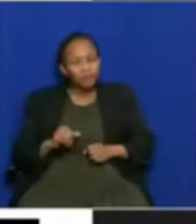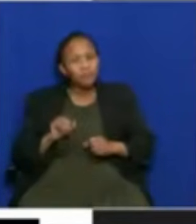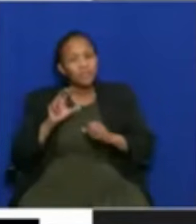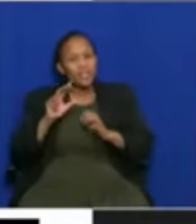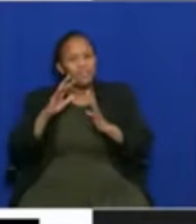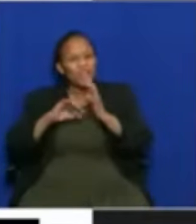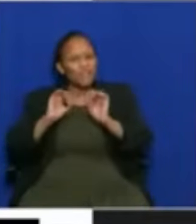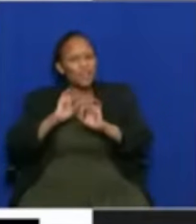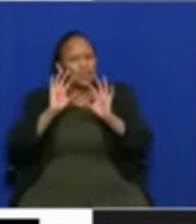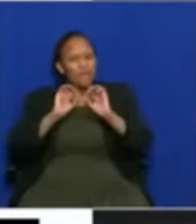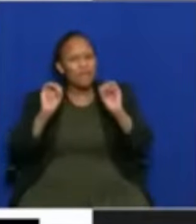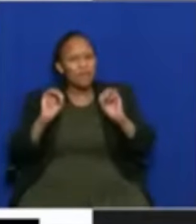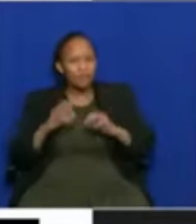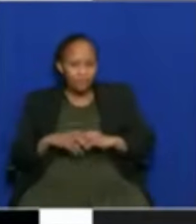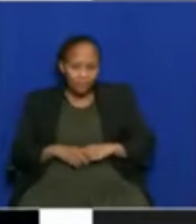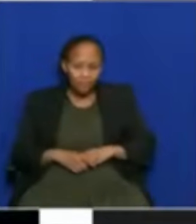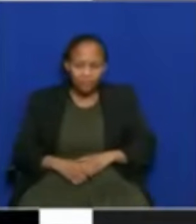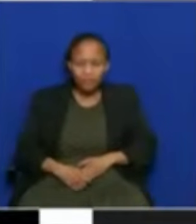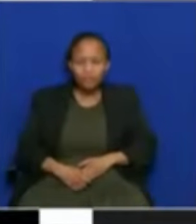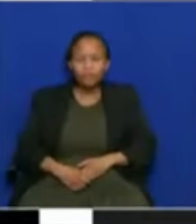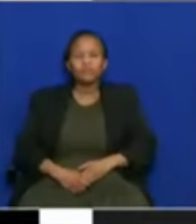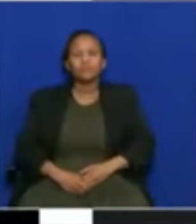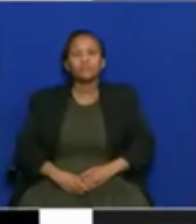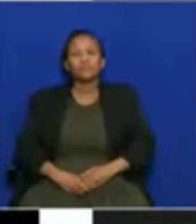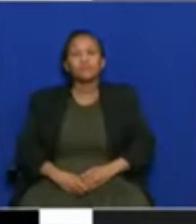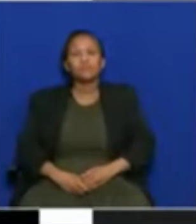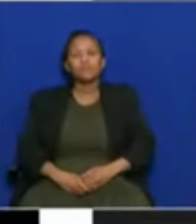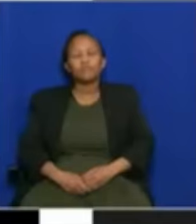Chair, Commissioner, the fact that it's not there,